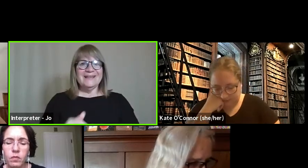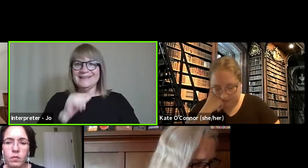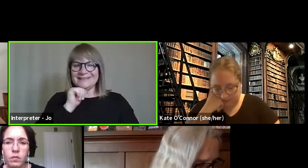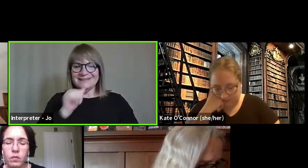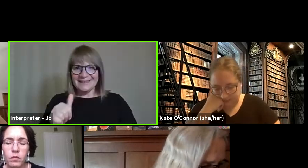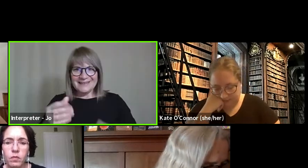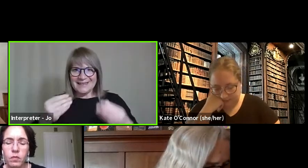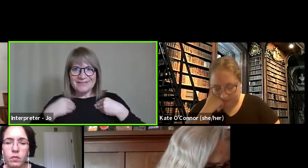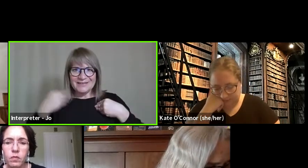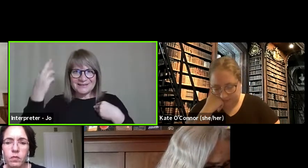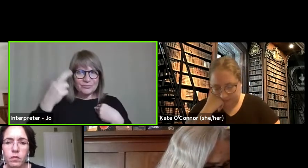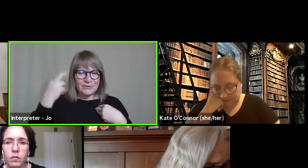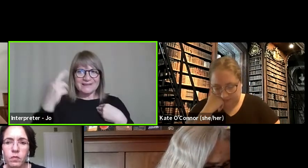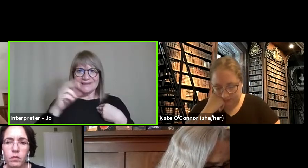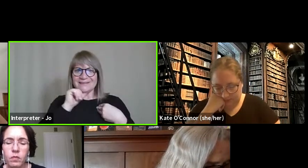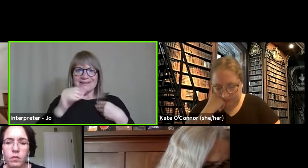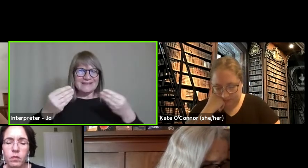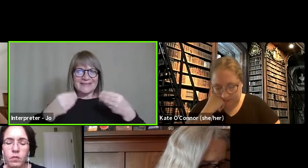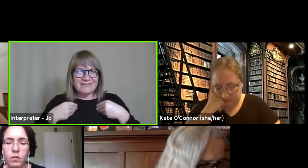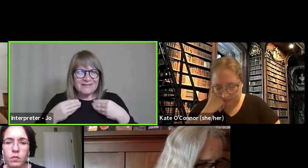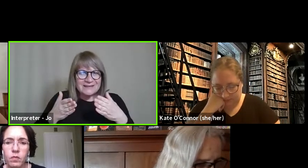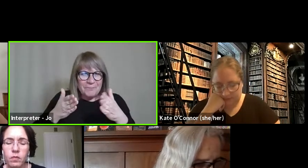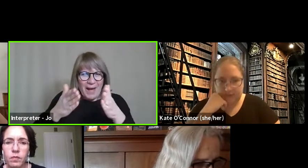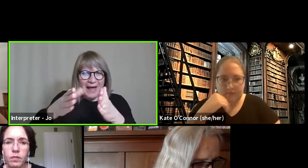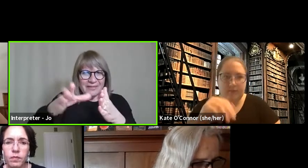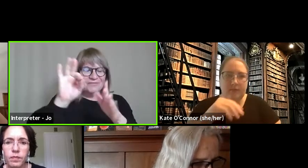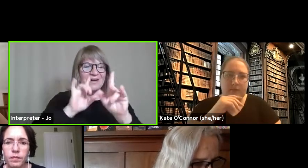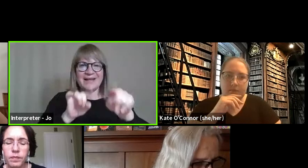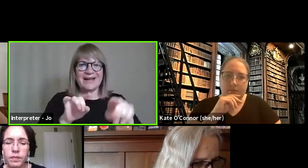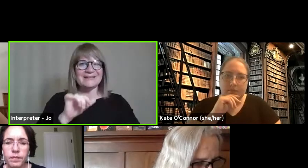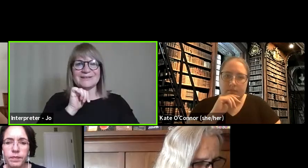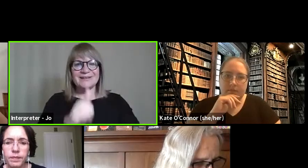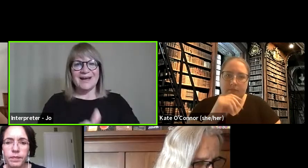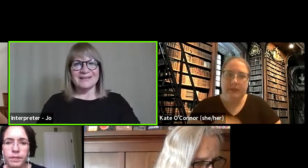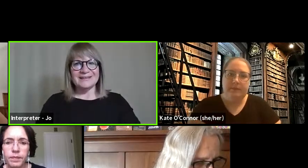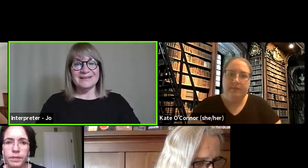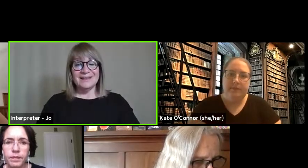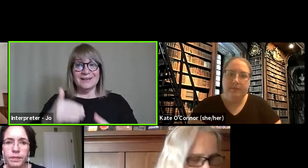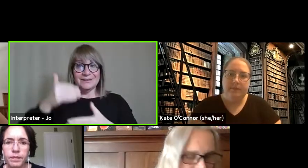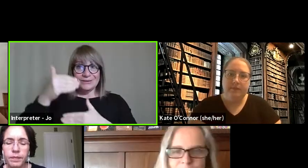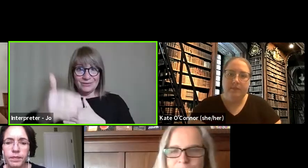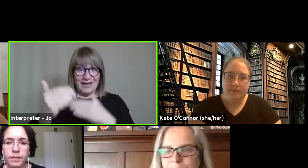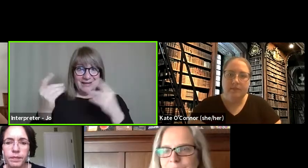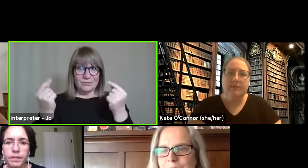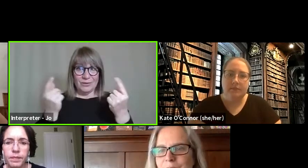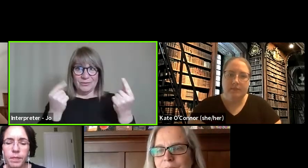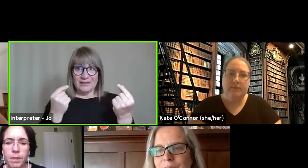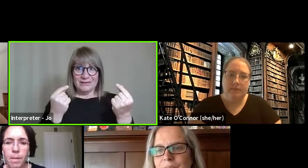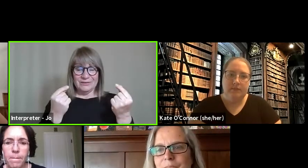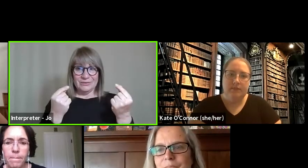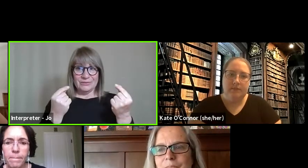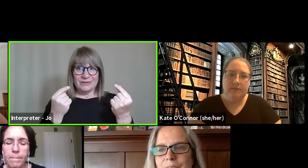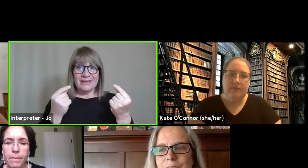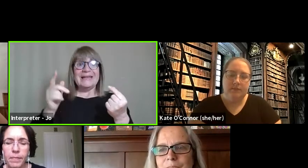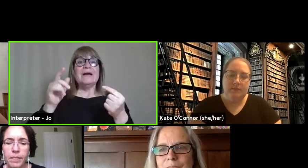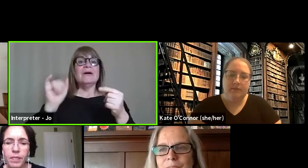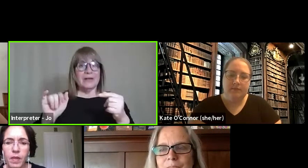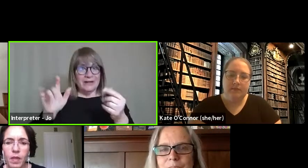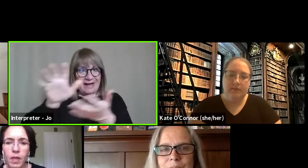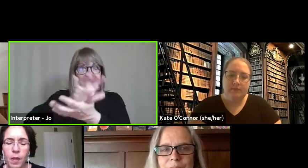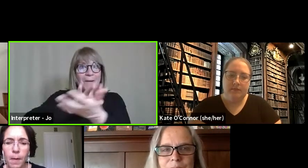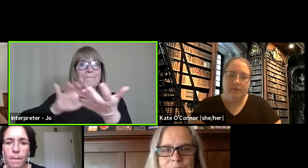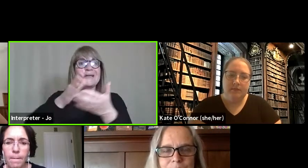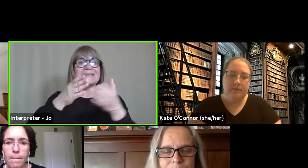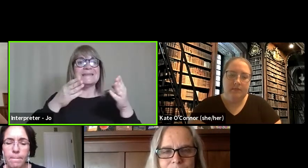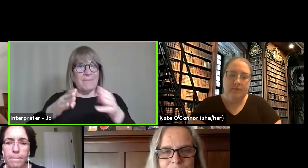reason that pattern emerges um and so our you know our next frontier is really this more of a mixed methods approach where when we are